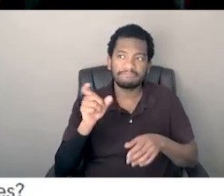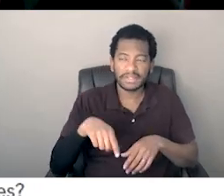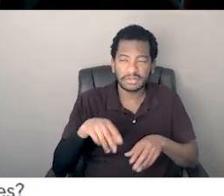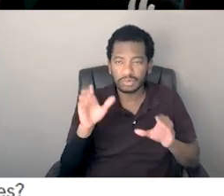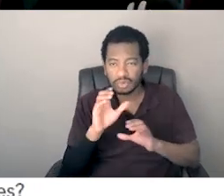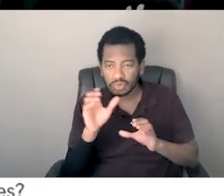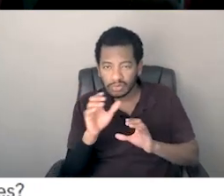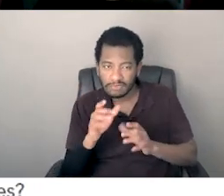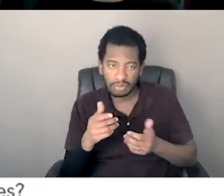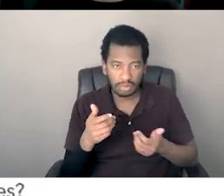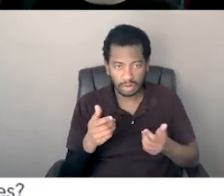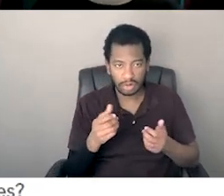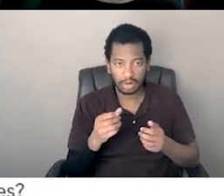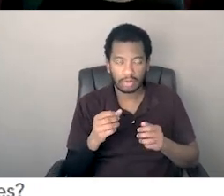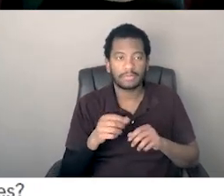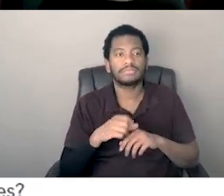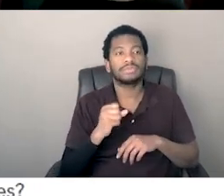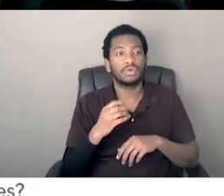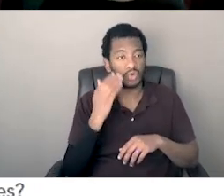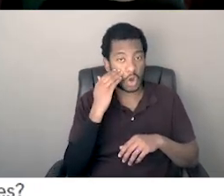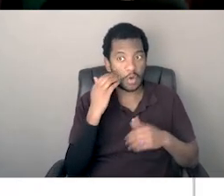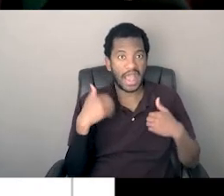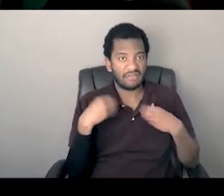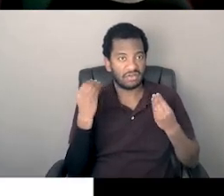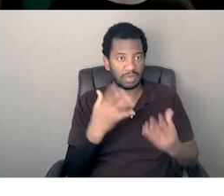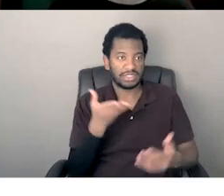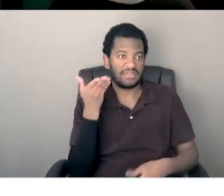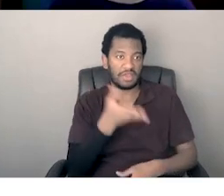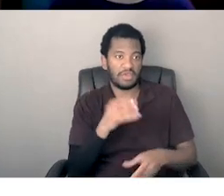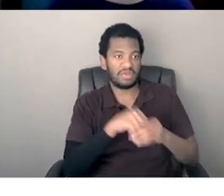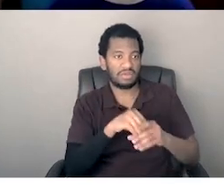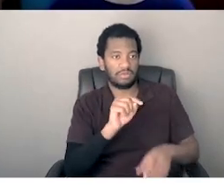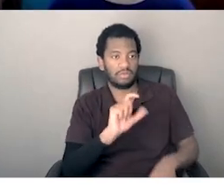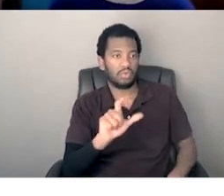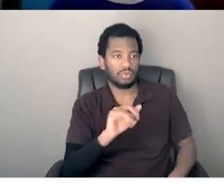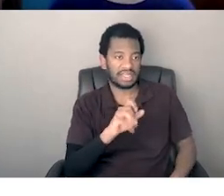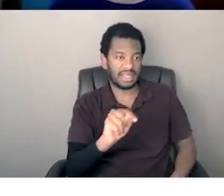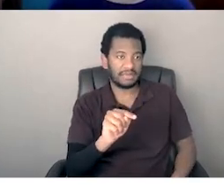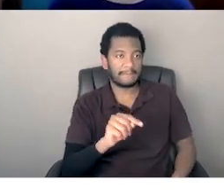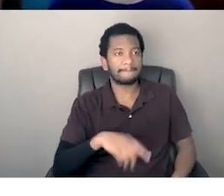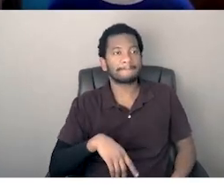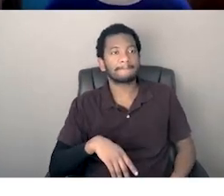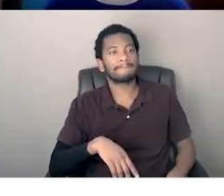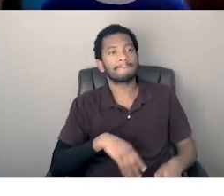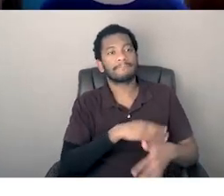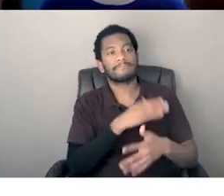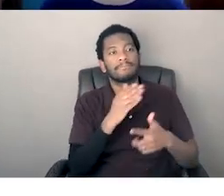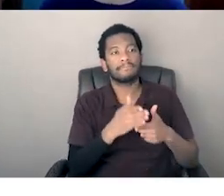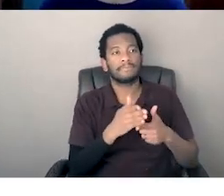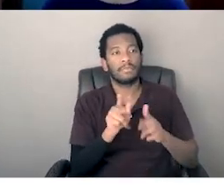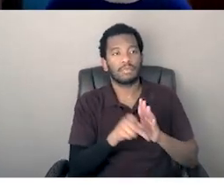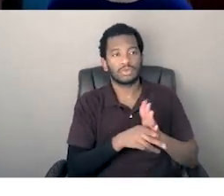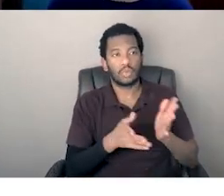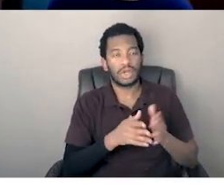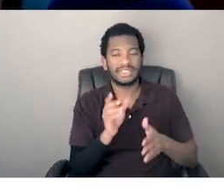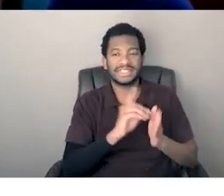they're there and all there in the toolkit for you to look at. Second principle is around designing with and not for, and